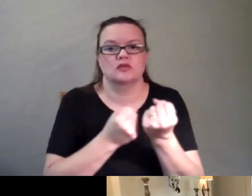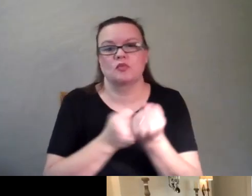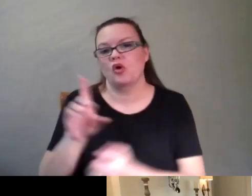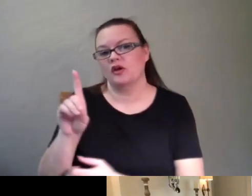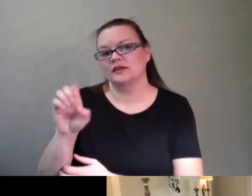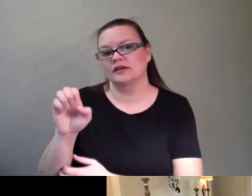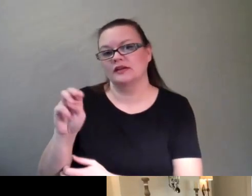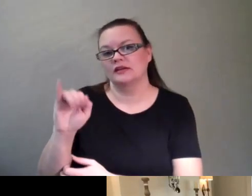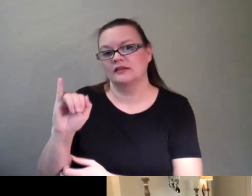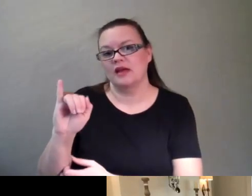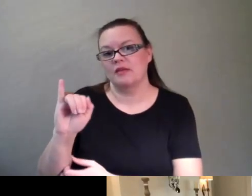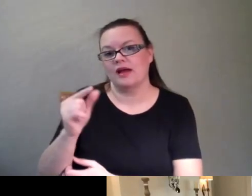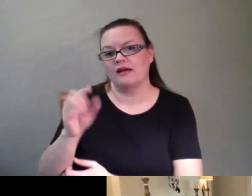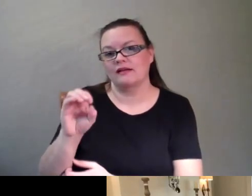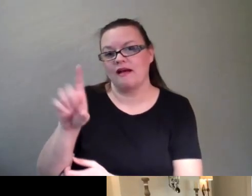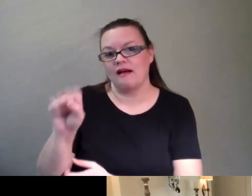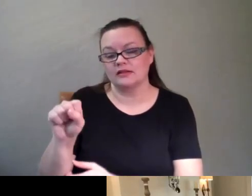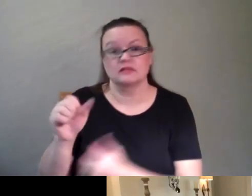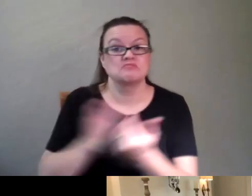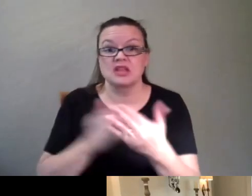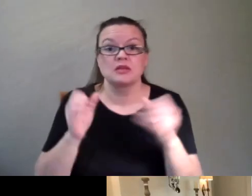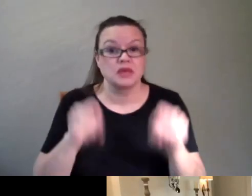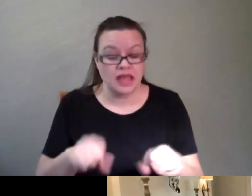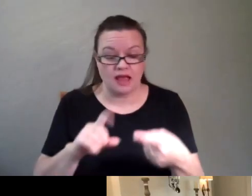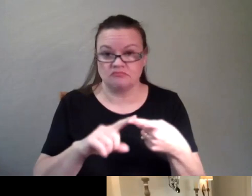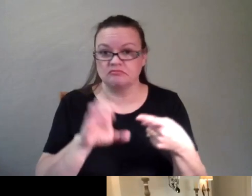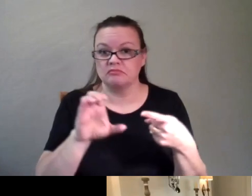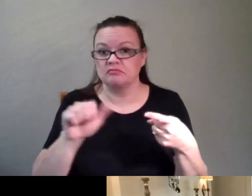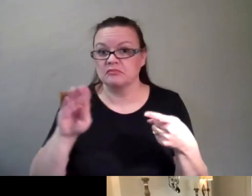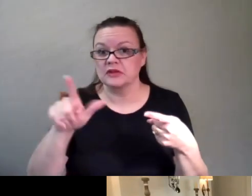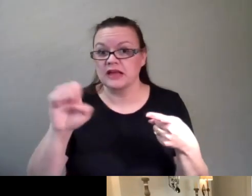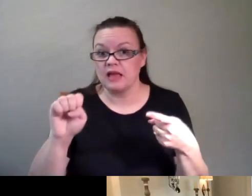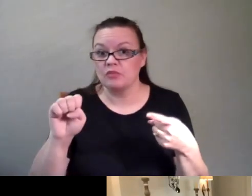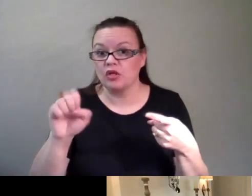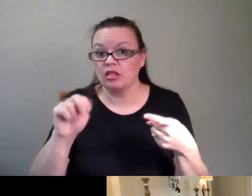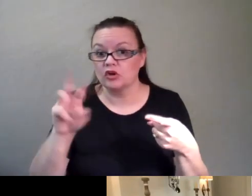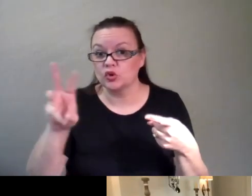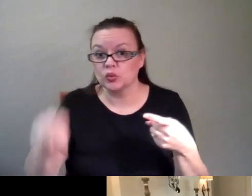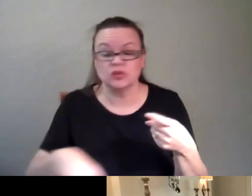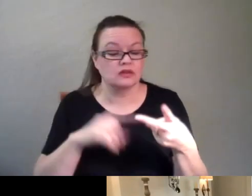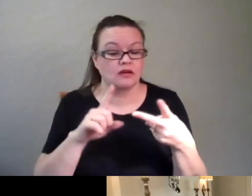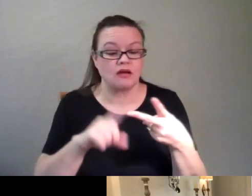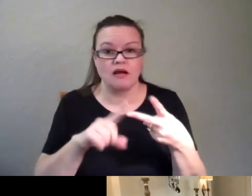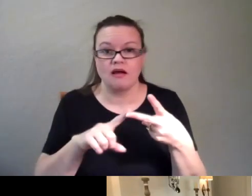cable news programs, of which all three cable networks after 8 o'clock at night is almost